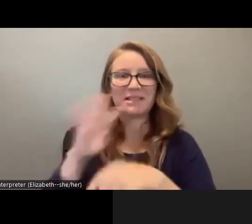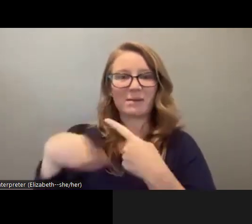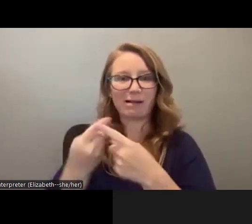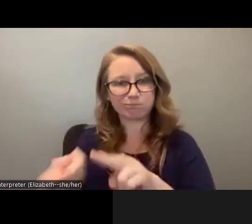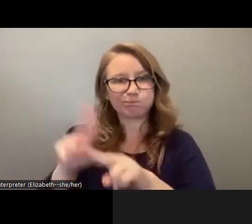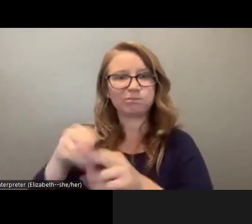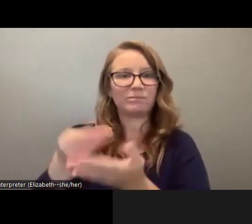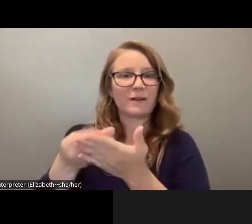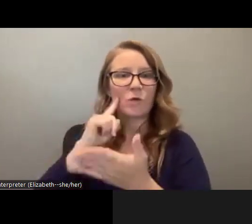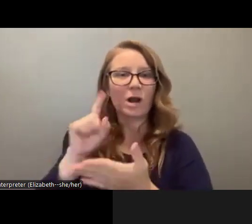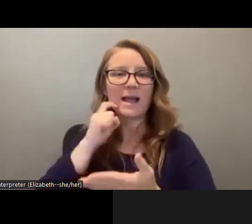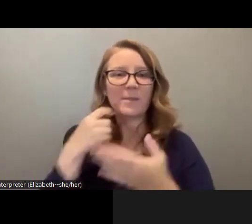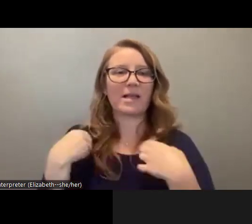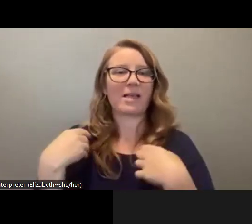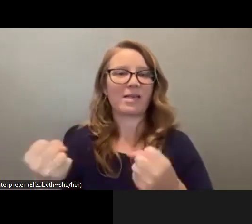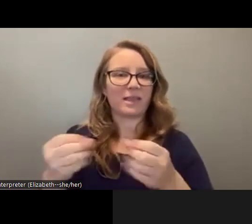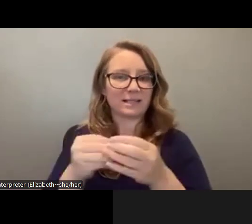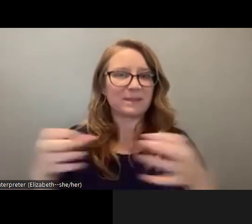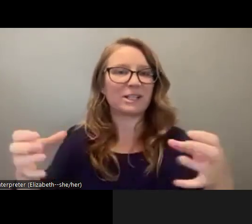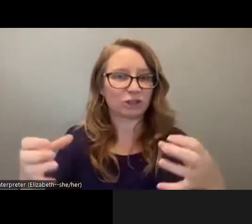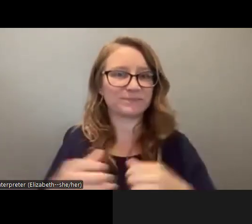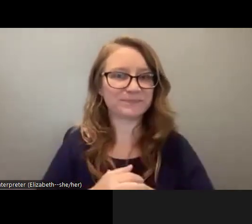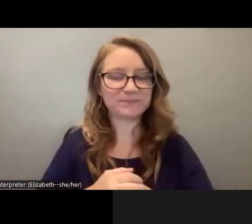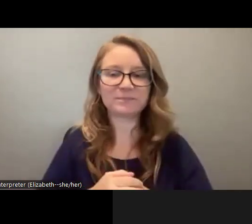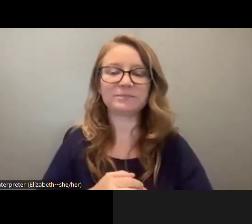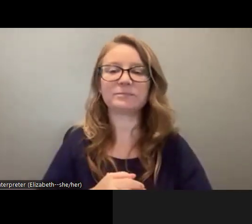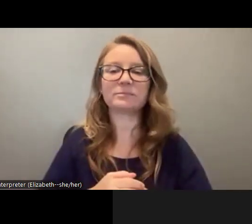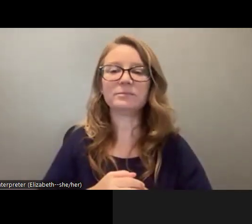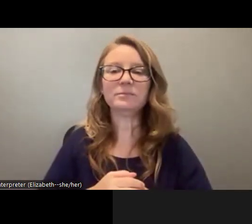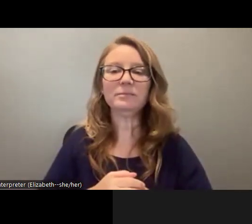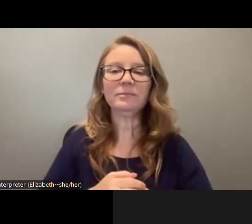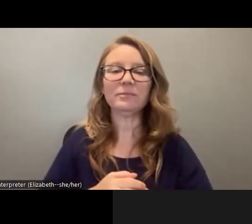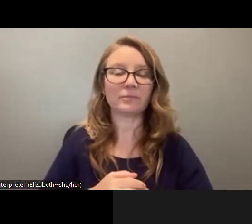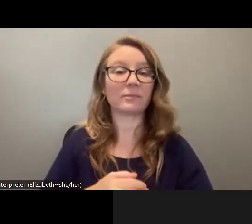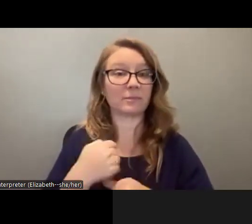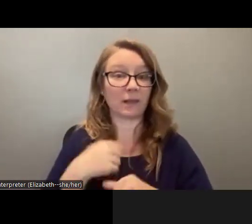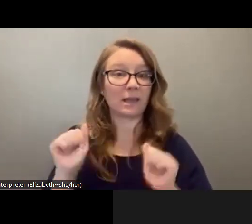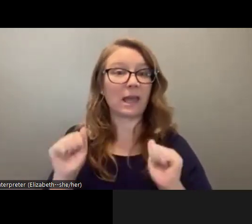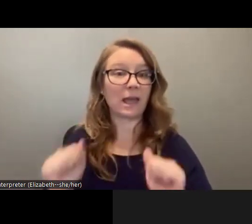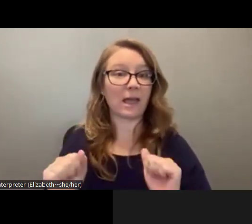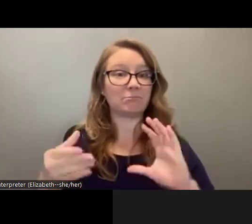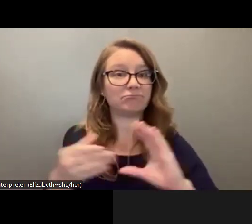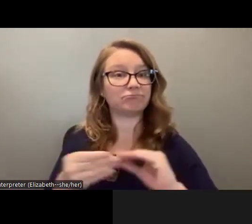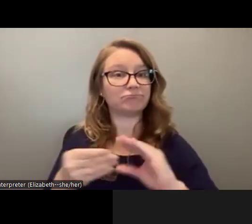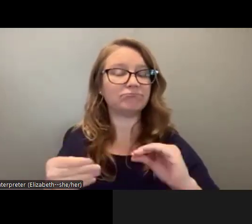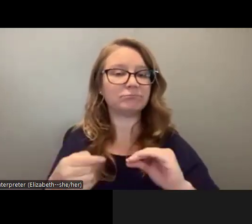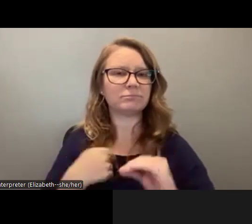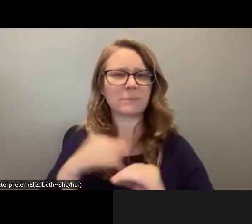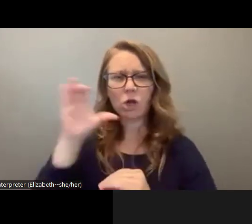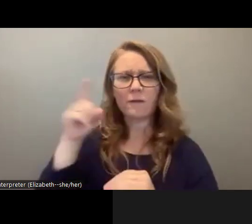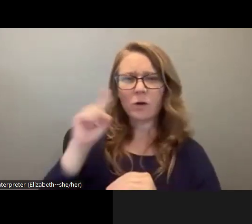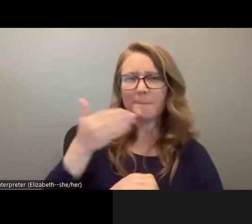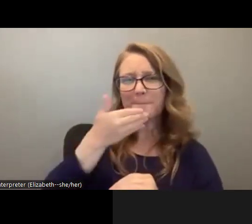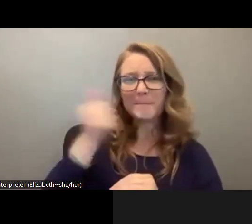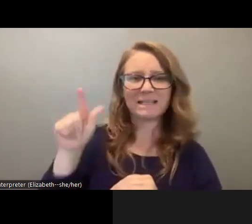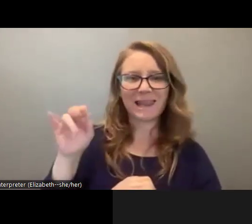funding for Apple Health expansion. So I can share, I was looking for the best link to